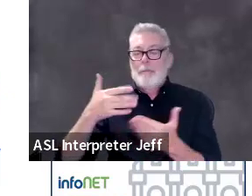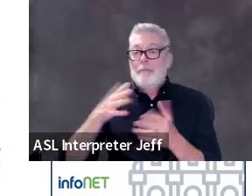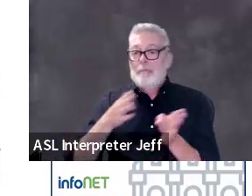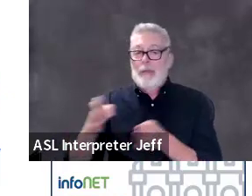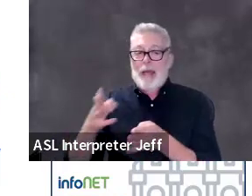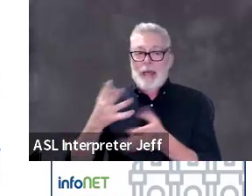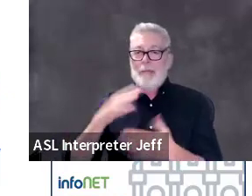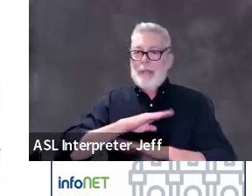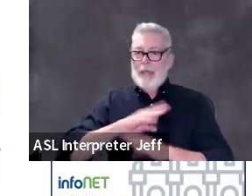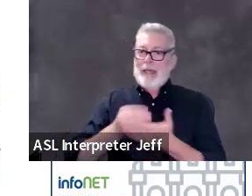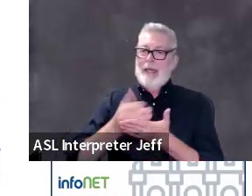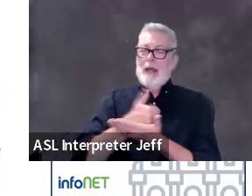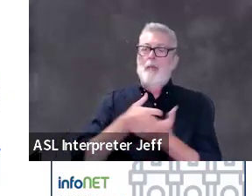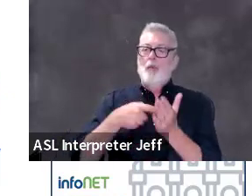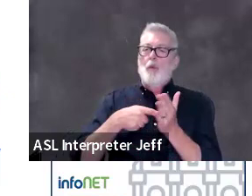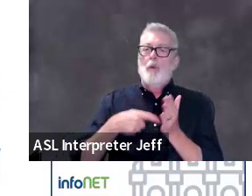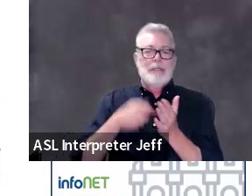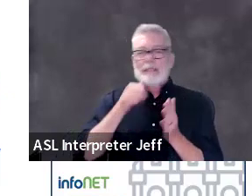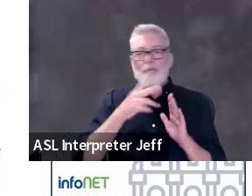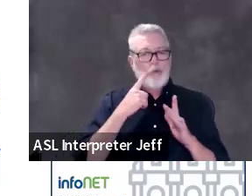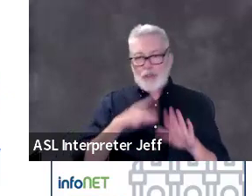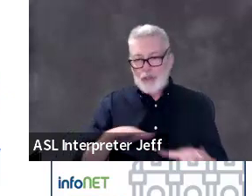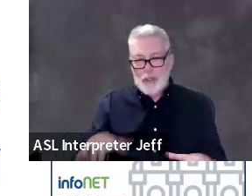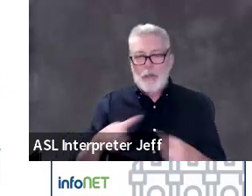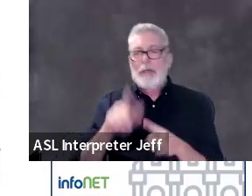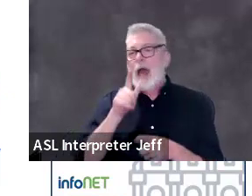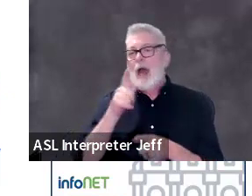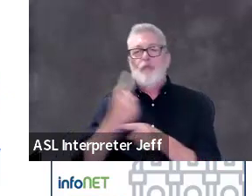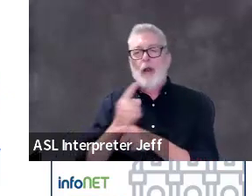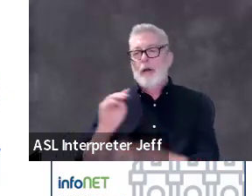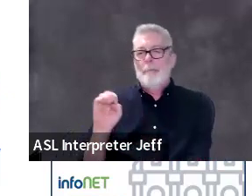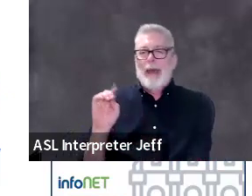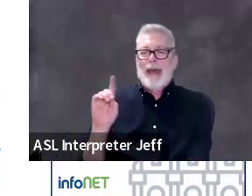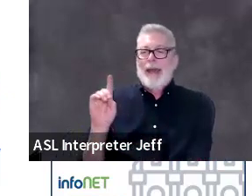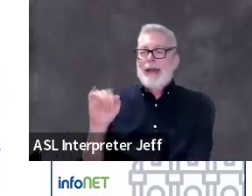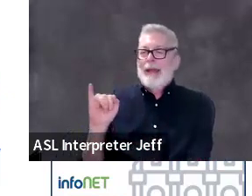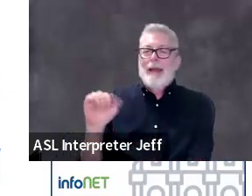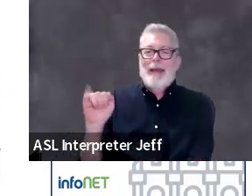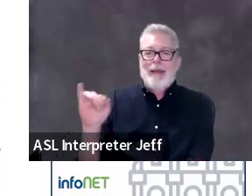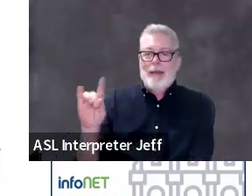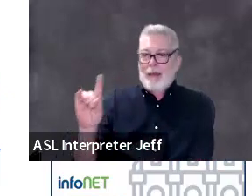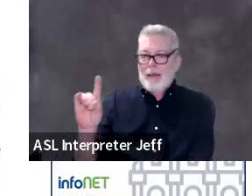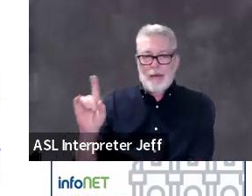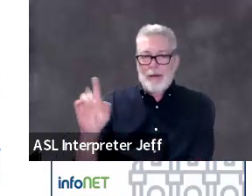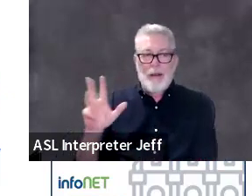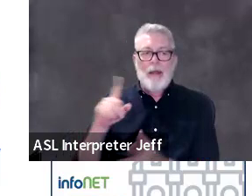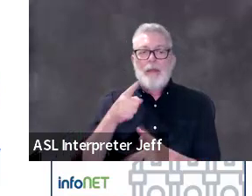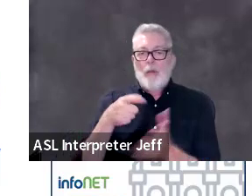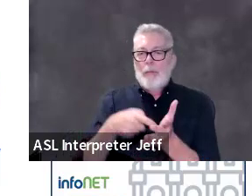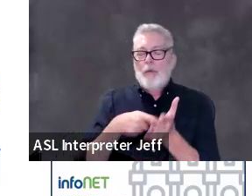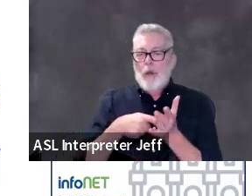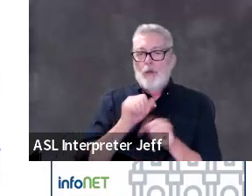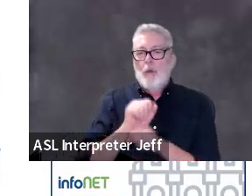income guidelines. It's not children, it's not people on regular Medicaid, would be required to work 80